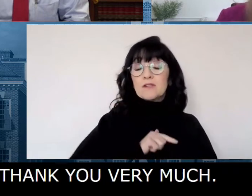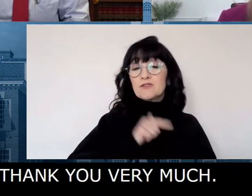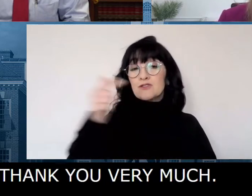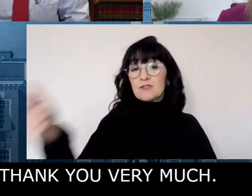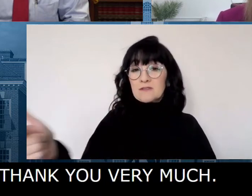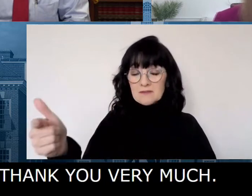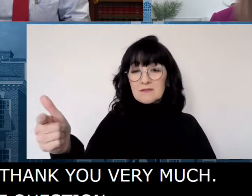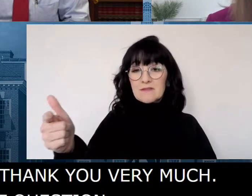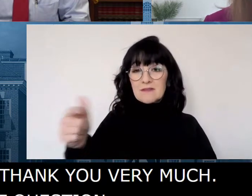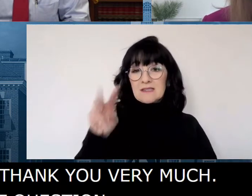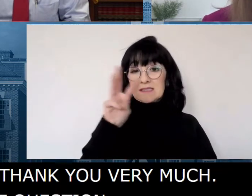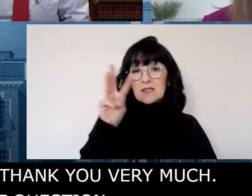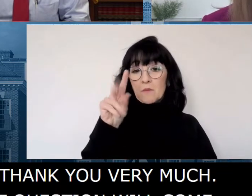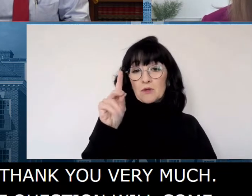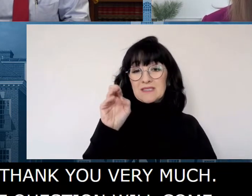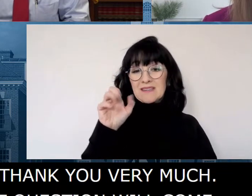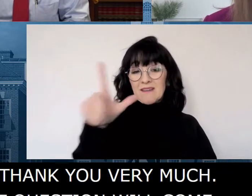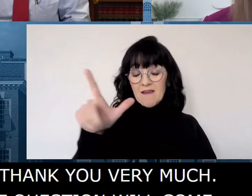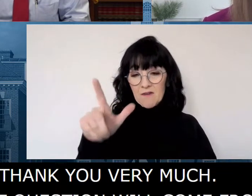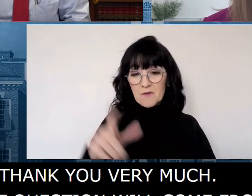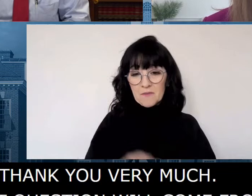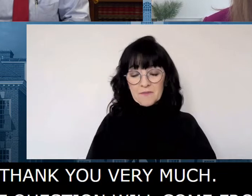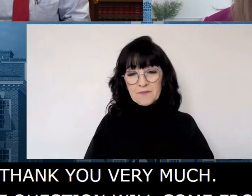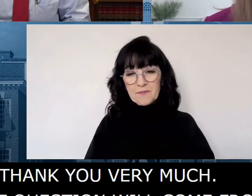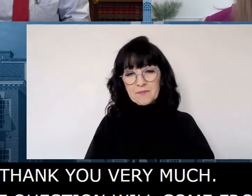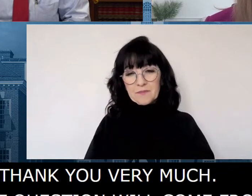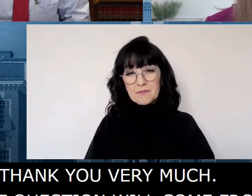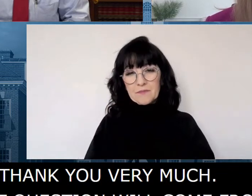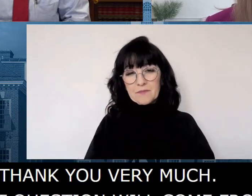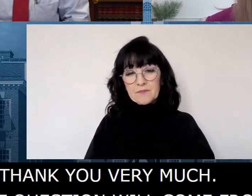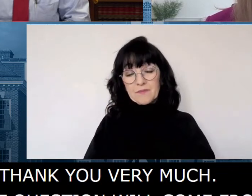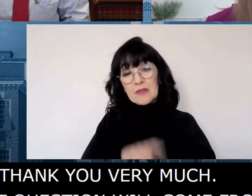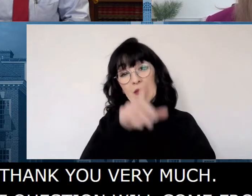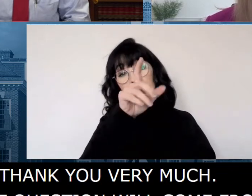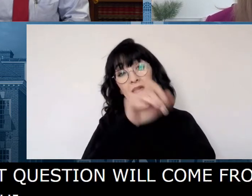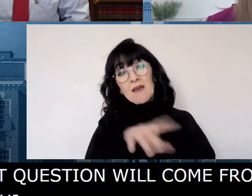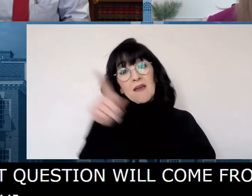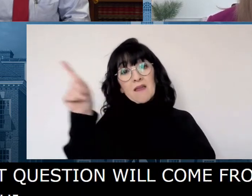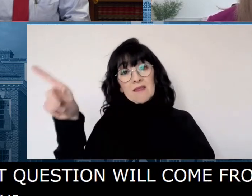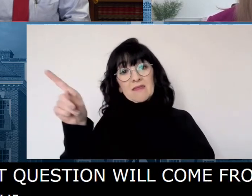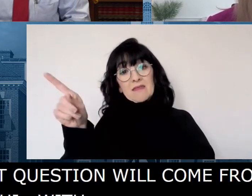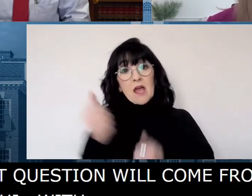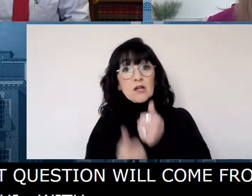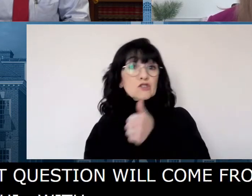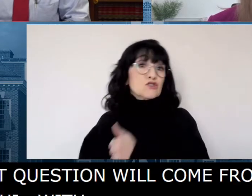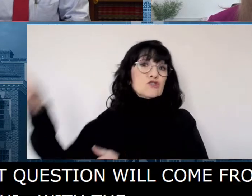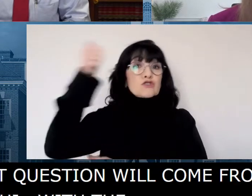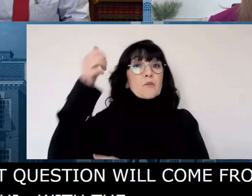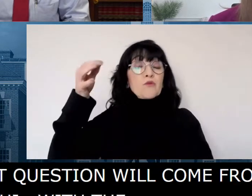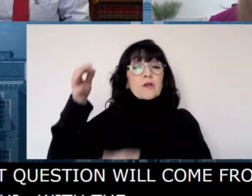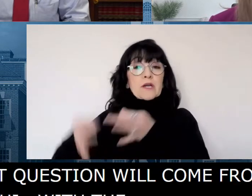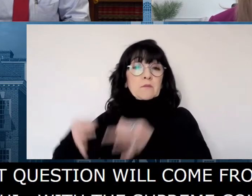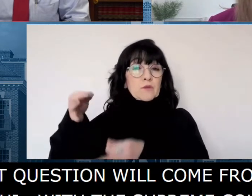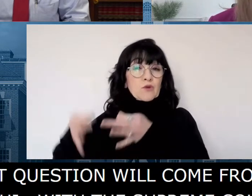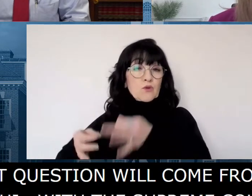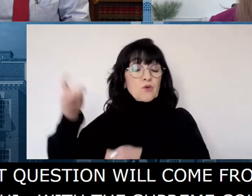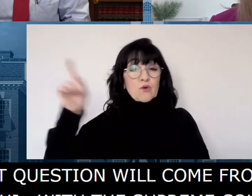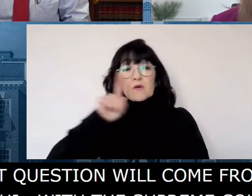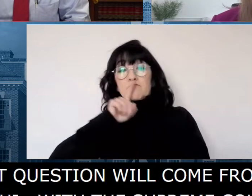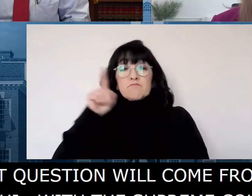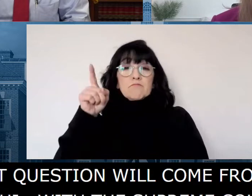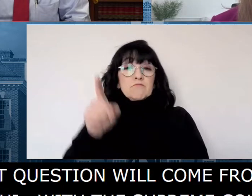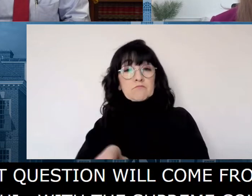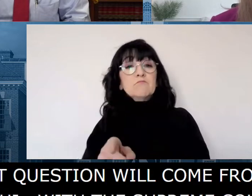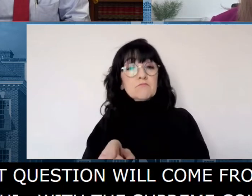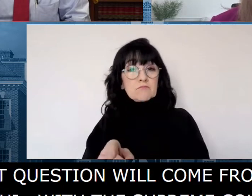Hi, with the Supreme Court's decision that government-ordered vaccine mandates, the power for those lies within the state. I was wondering if